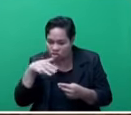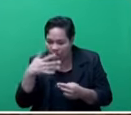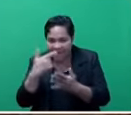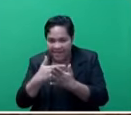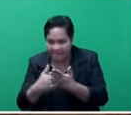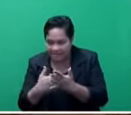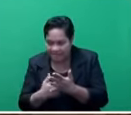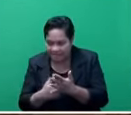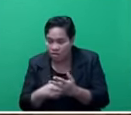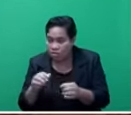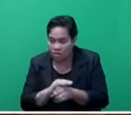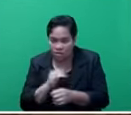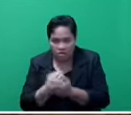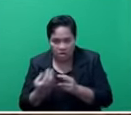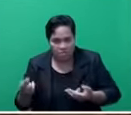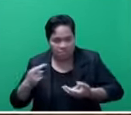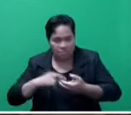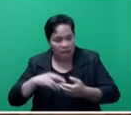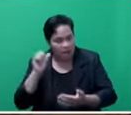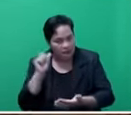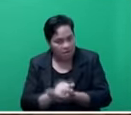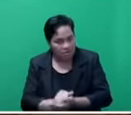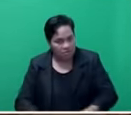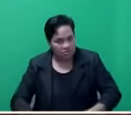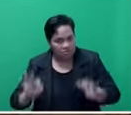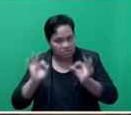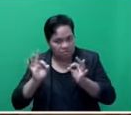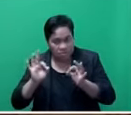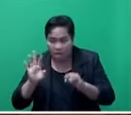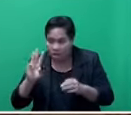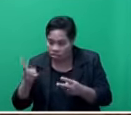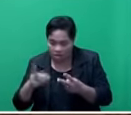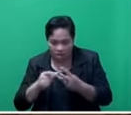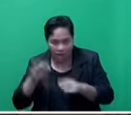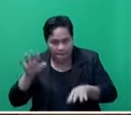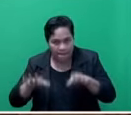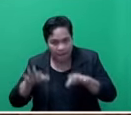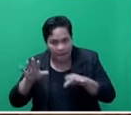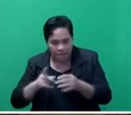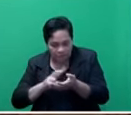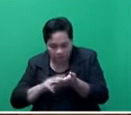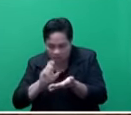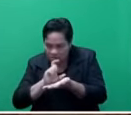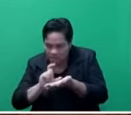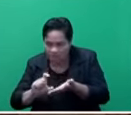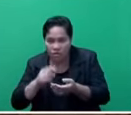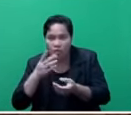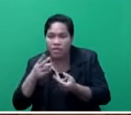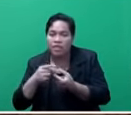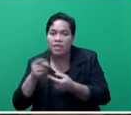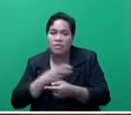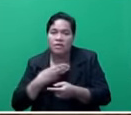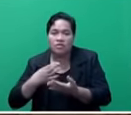that reconciliations are accurate. Third, that variances are being rectified through close collaboration with the Ministry of Economy through the